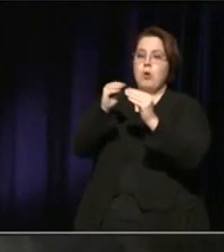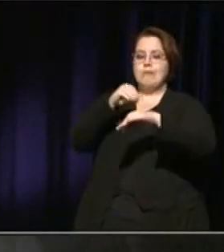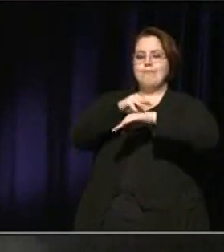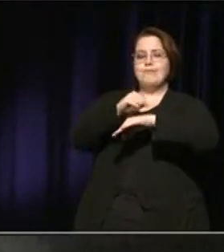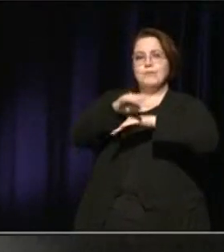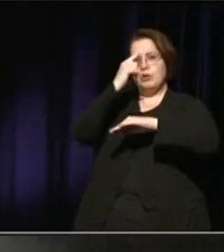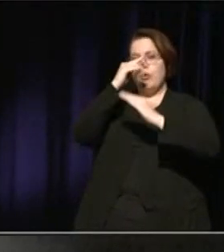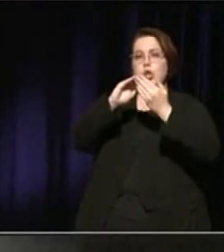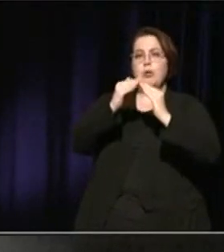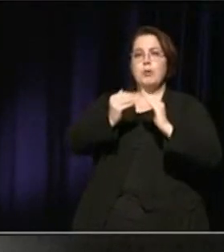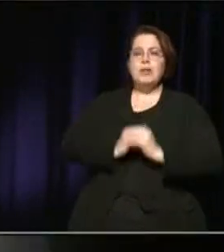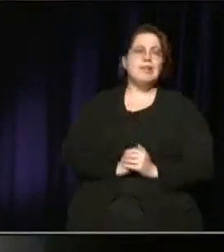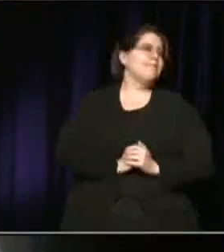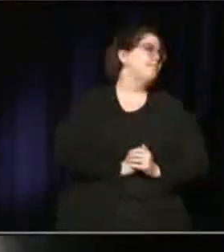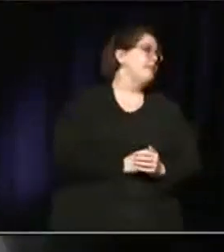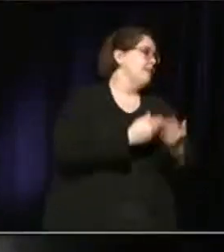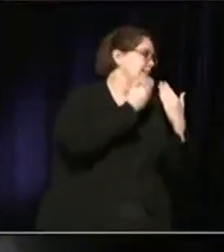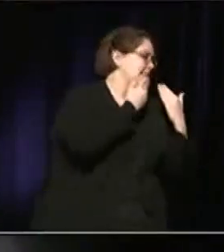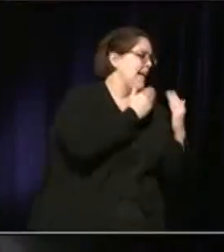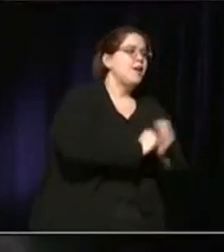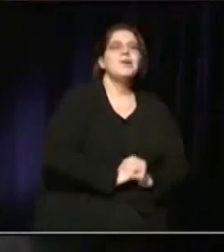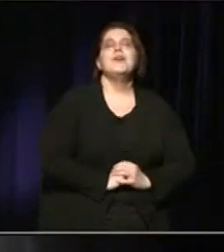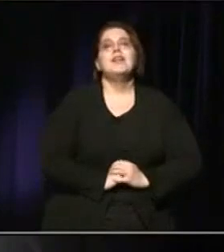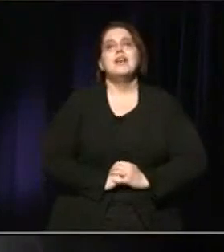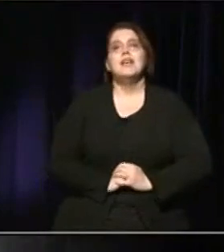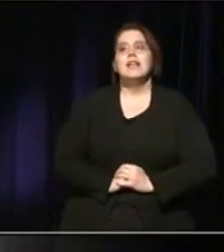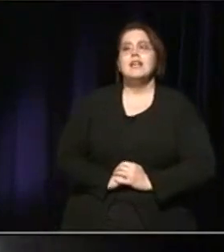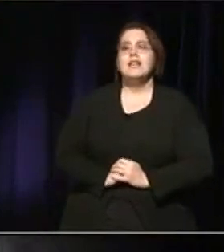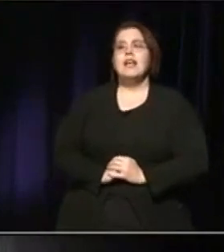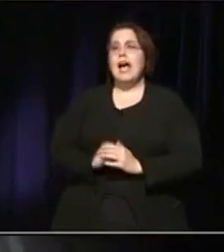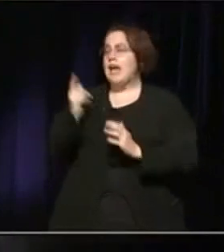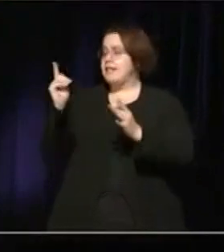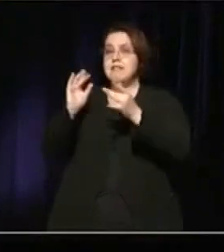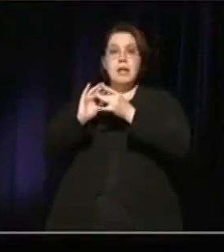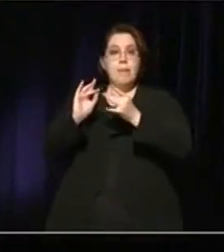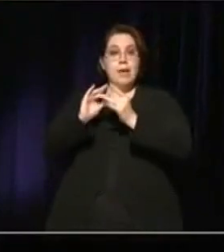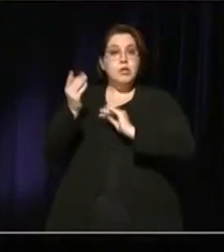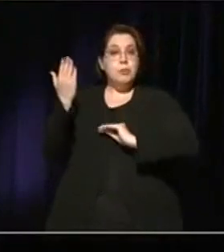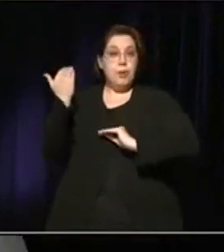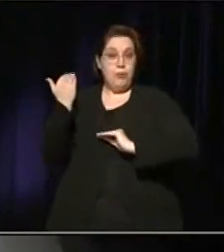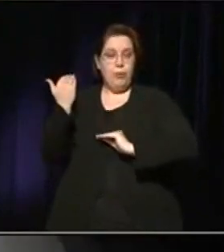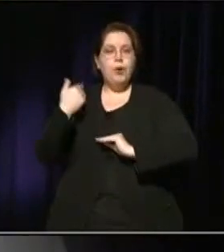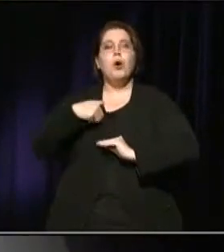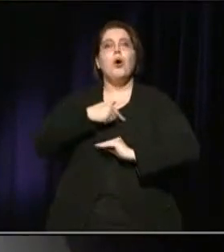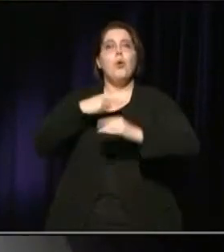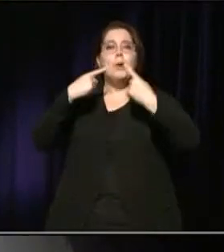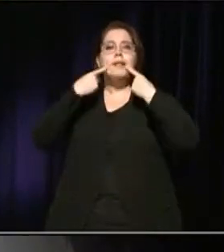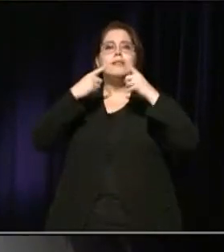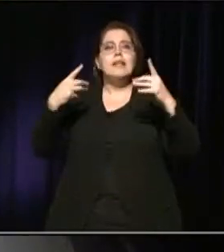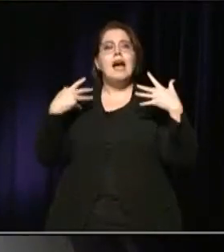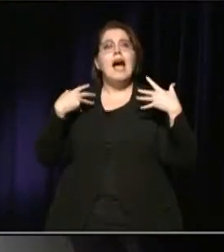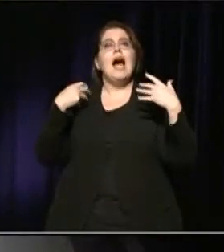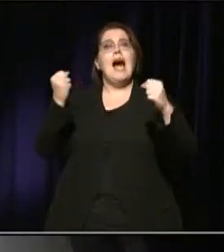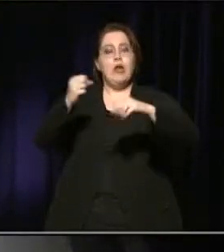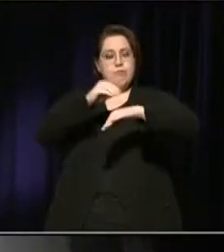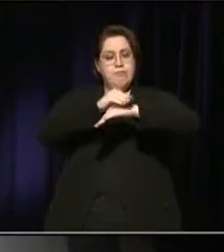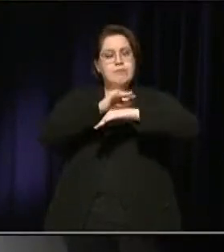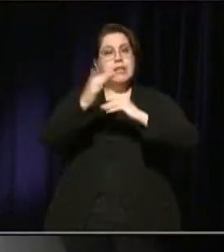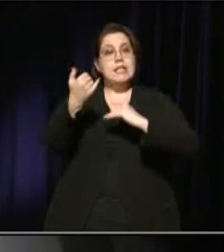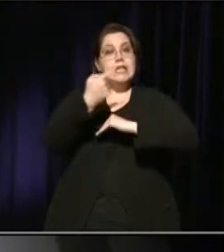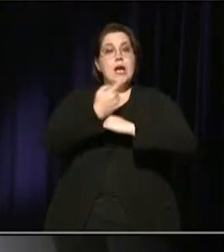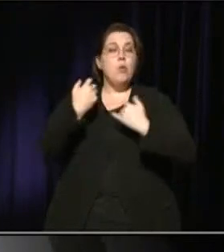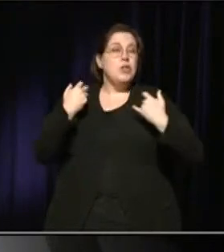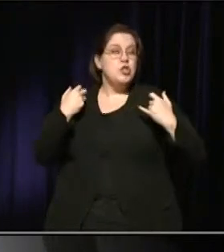our community. Thank you, Mayor. As the Mayor mentioned earlier, we did issue a health directive today, which